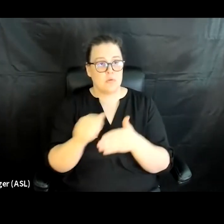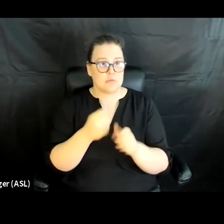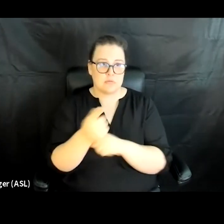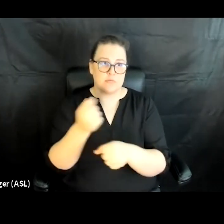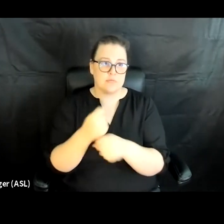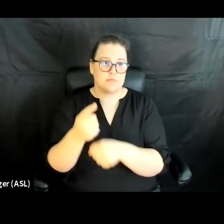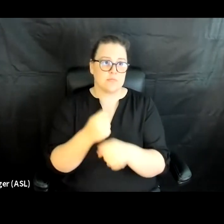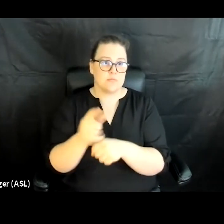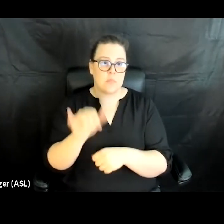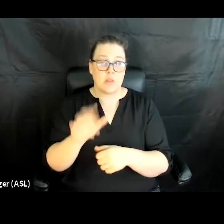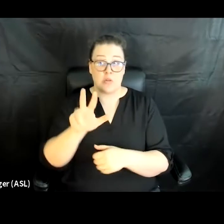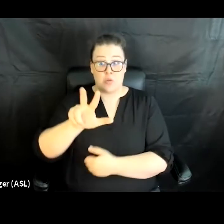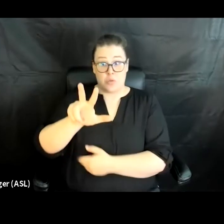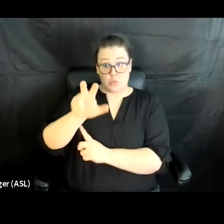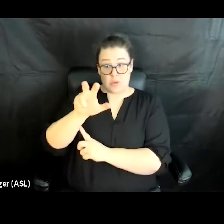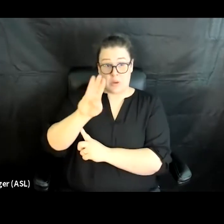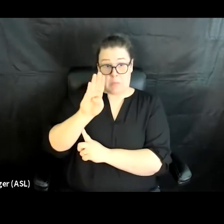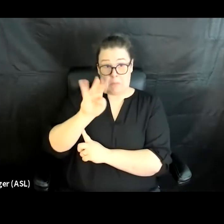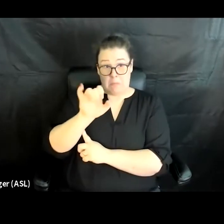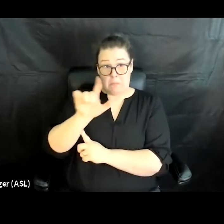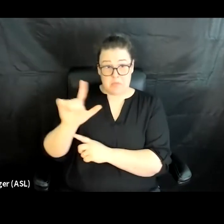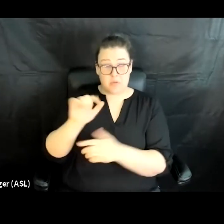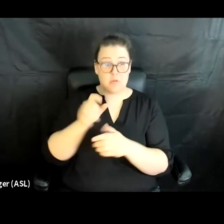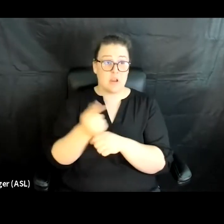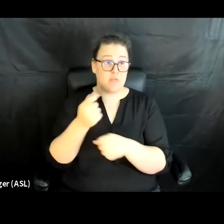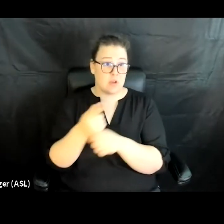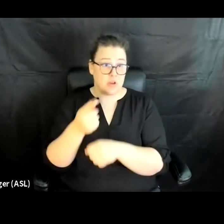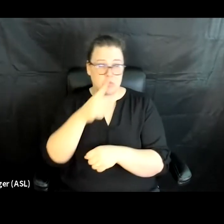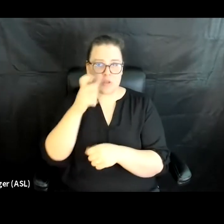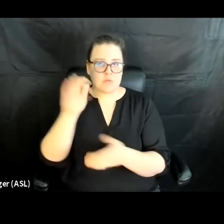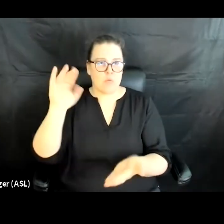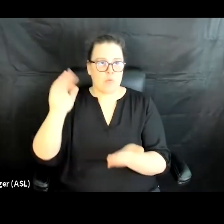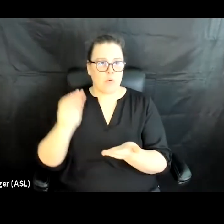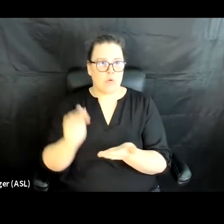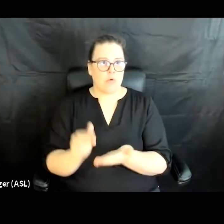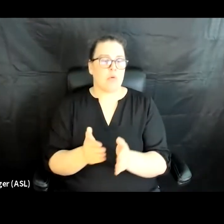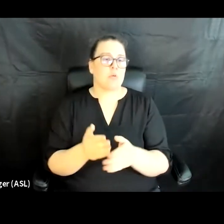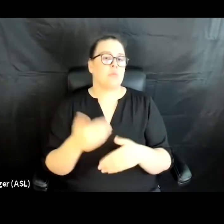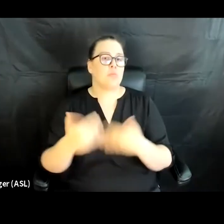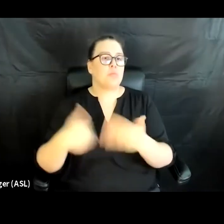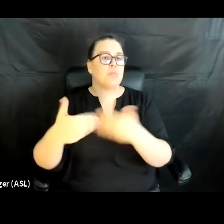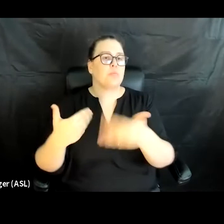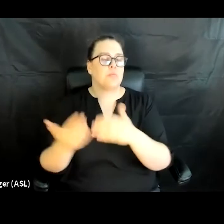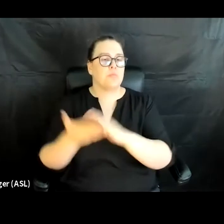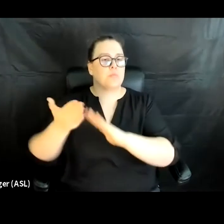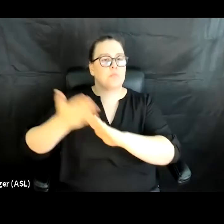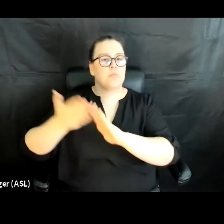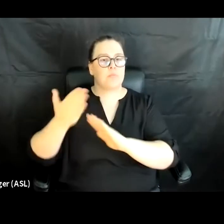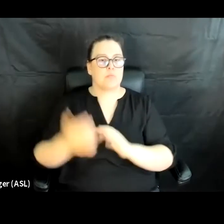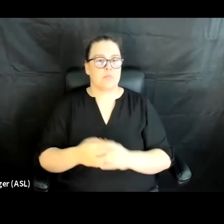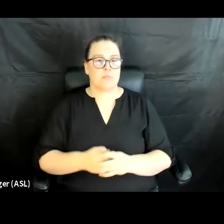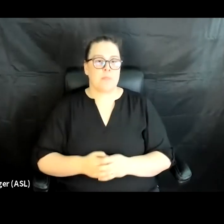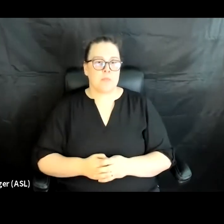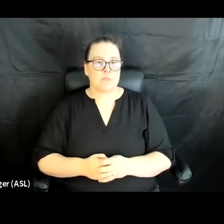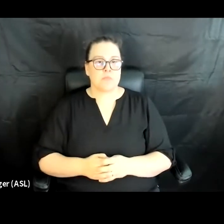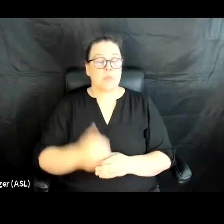billion annually due to loss of productivity in the workforce. We know that the behavioral health